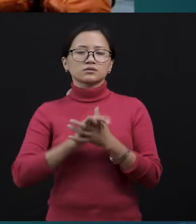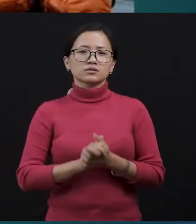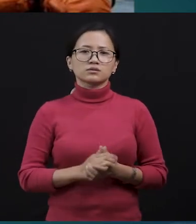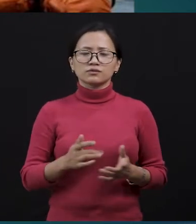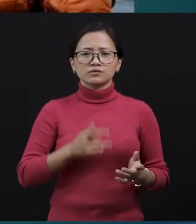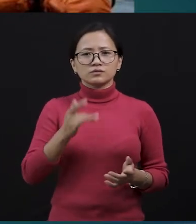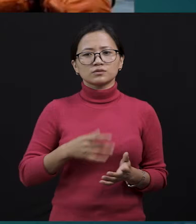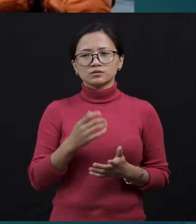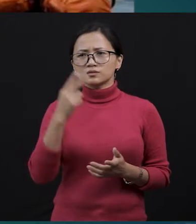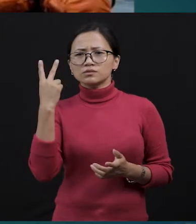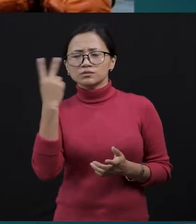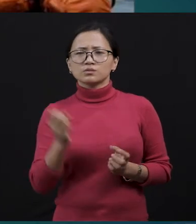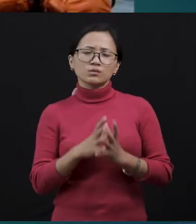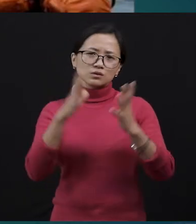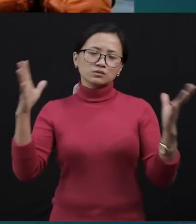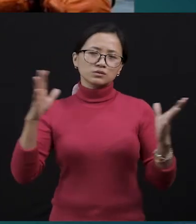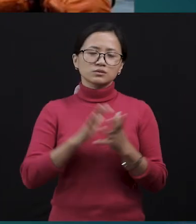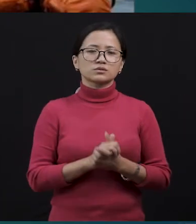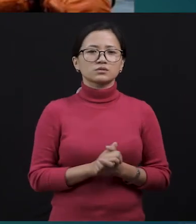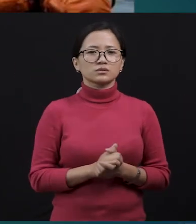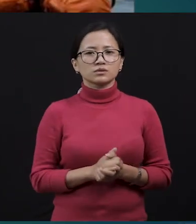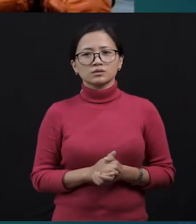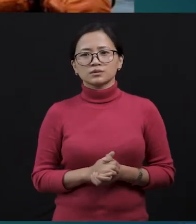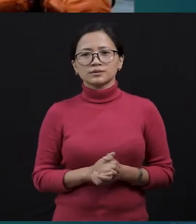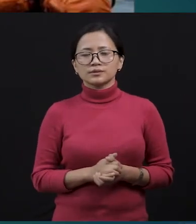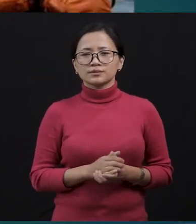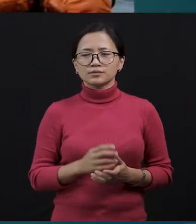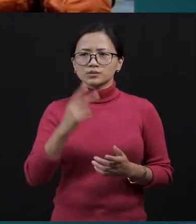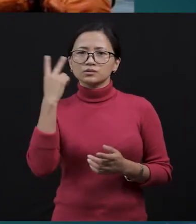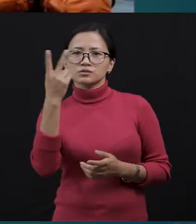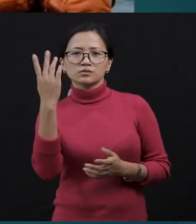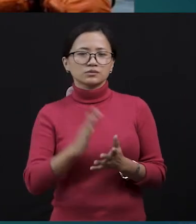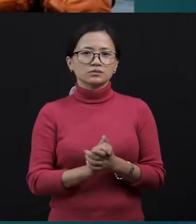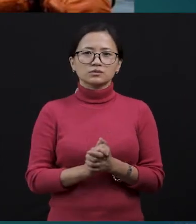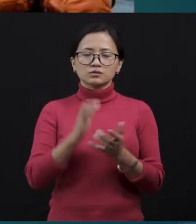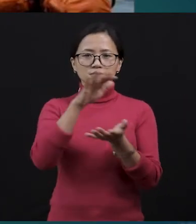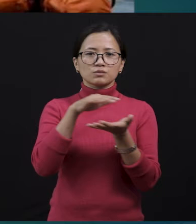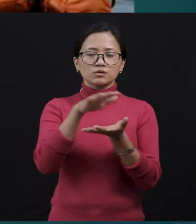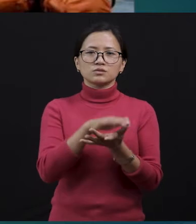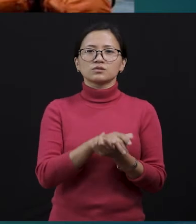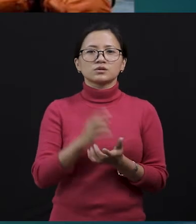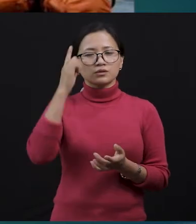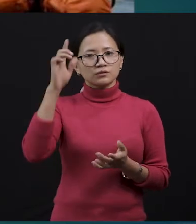will come back with more researches that are successful. And they will not just be traveling to space for